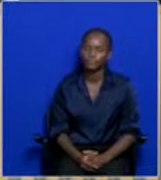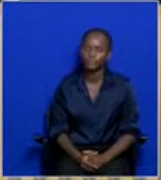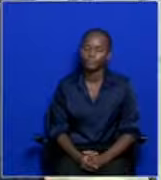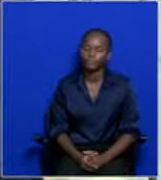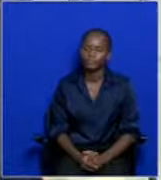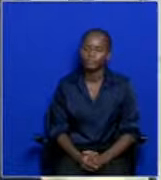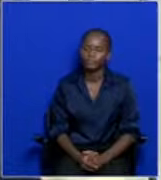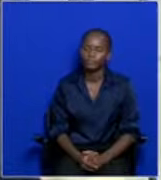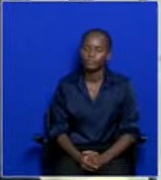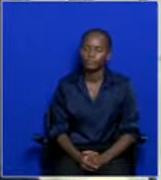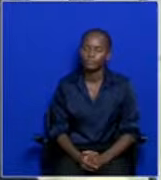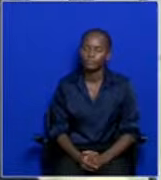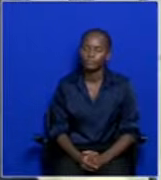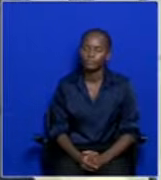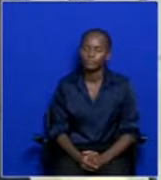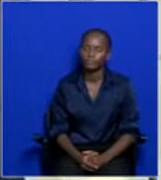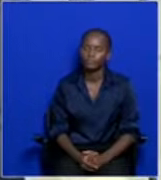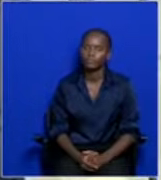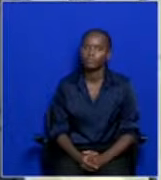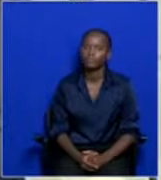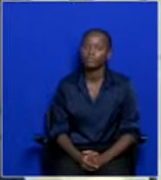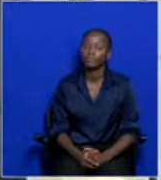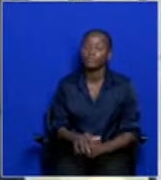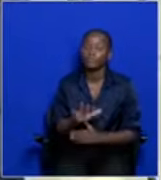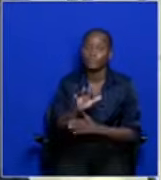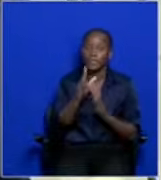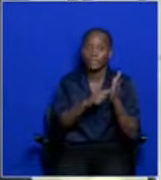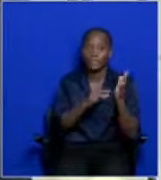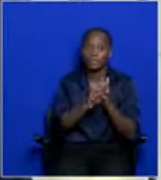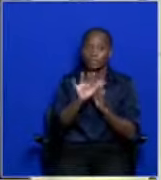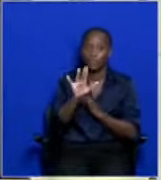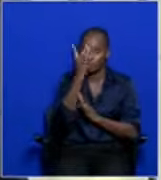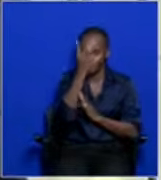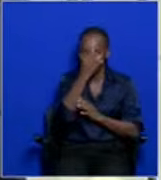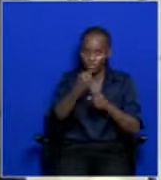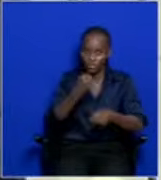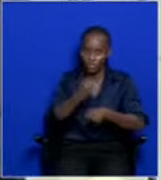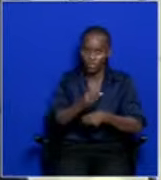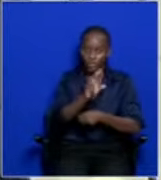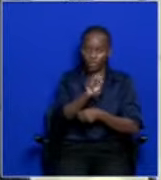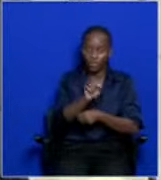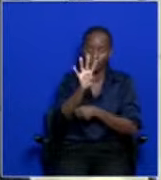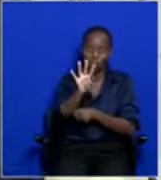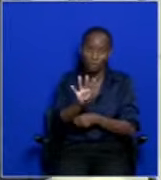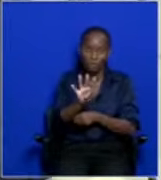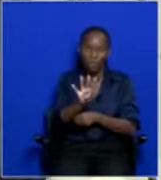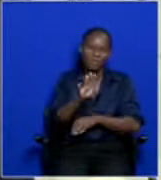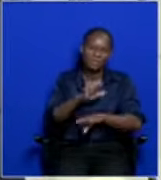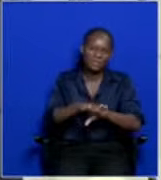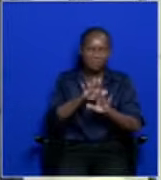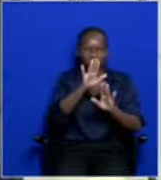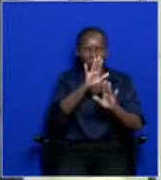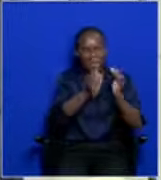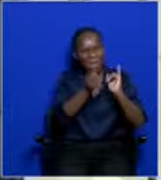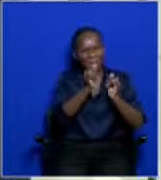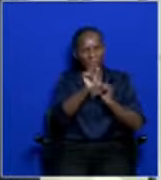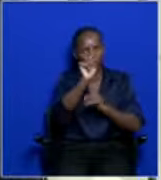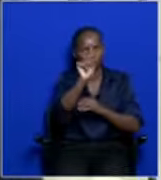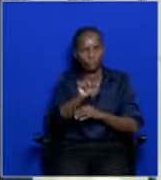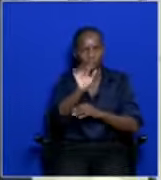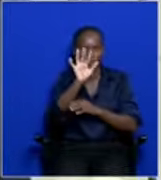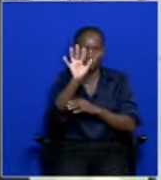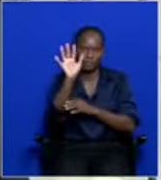On 5 March 2024 at approximately 11:55, the complainant was stopped by members